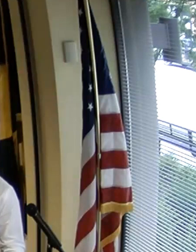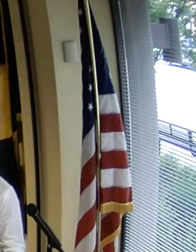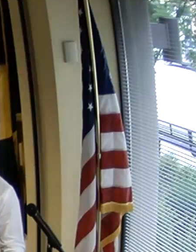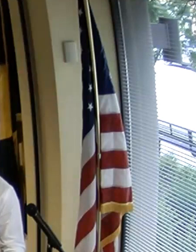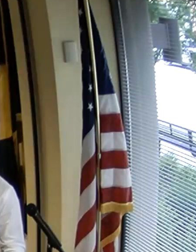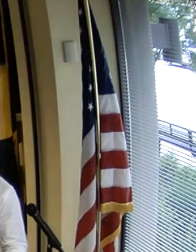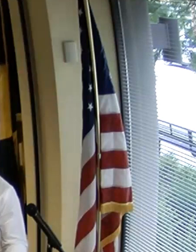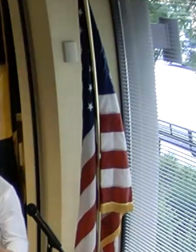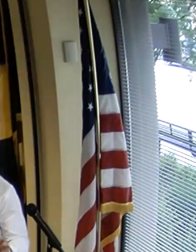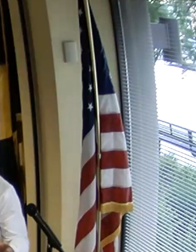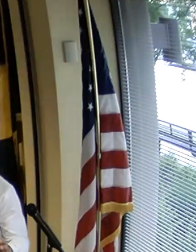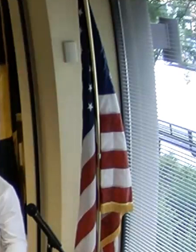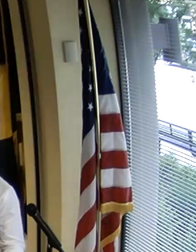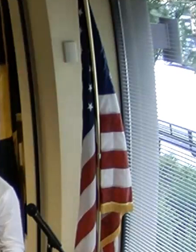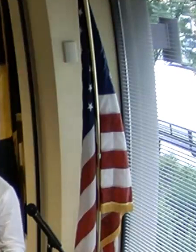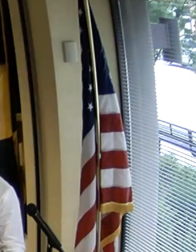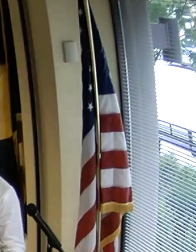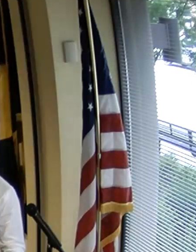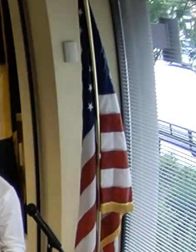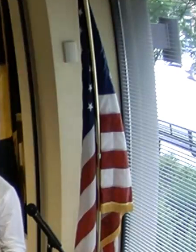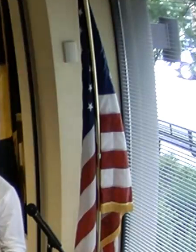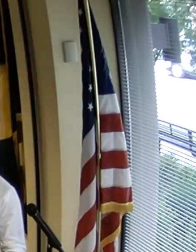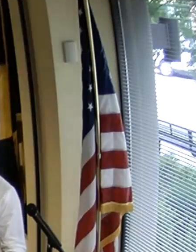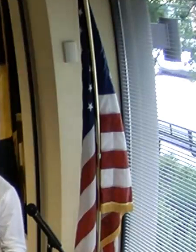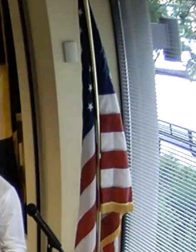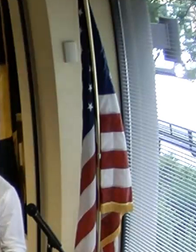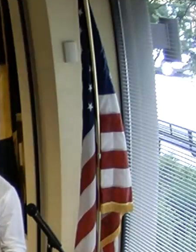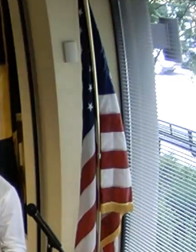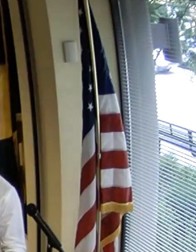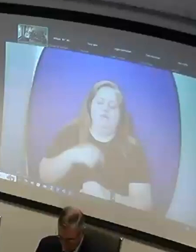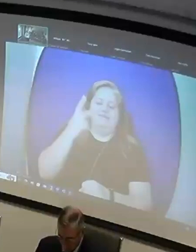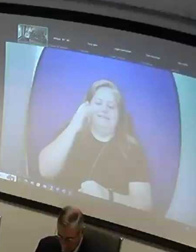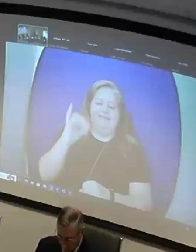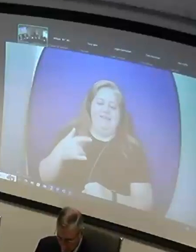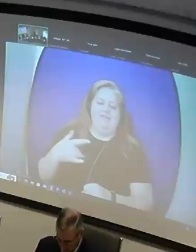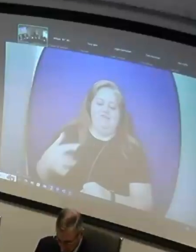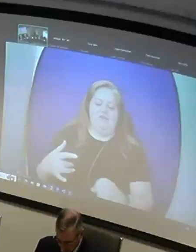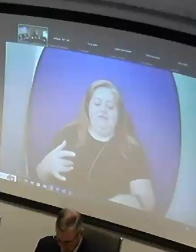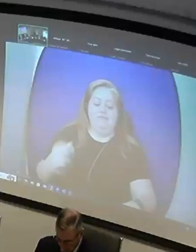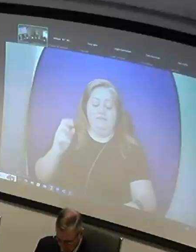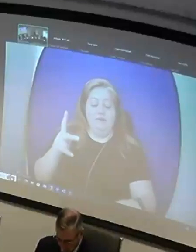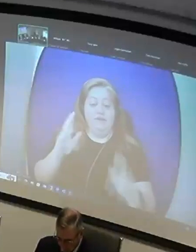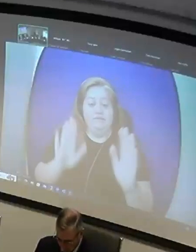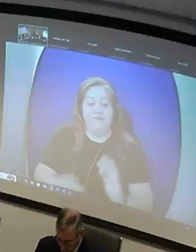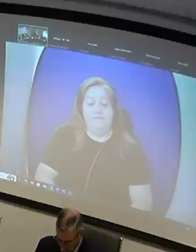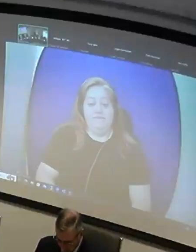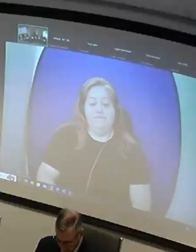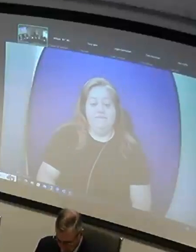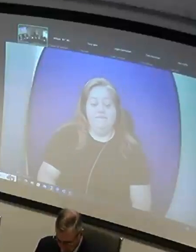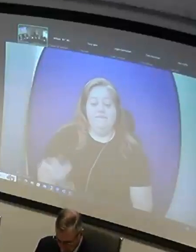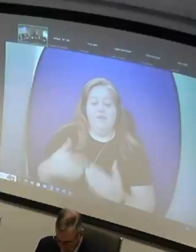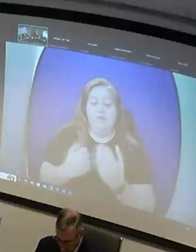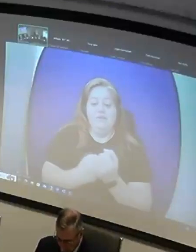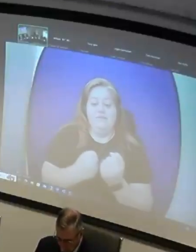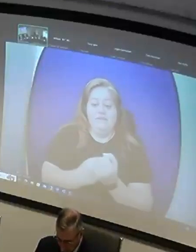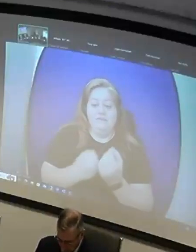PennVesta's allocation, but historically, that's the trend we've seen. Okay, great. All those in favor of resolution